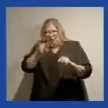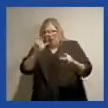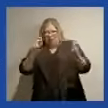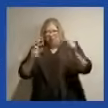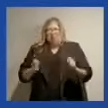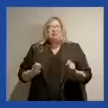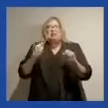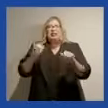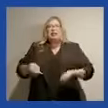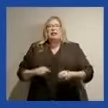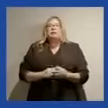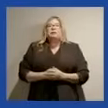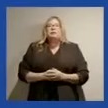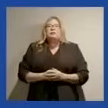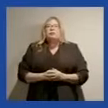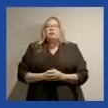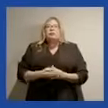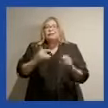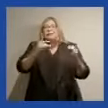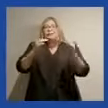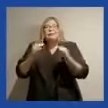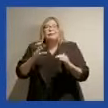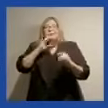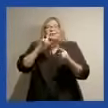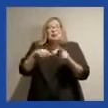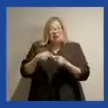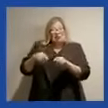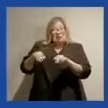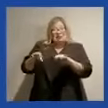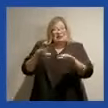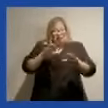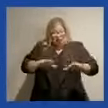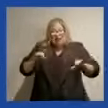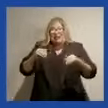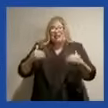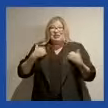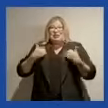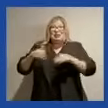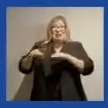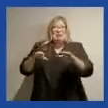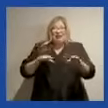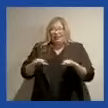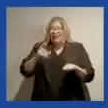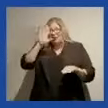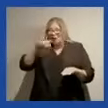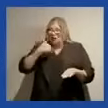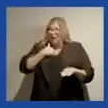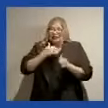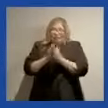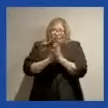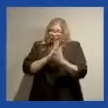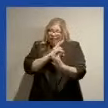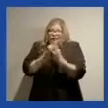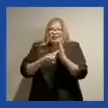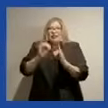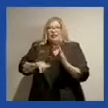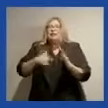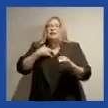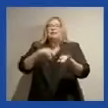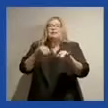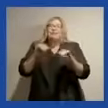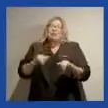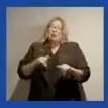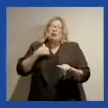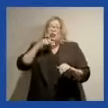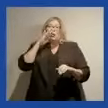we are. This is a passion project for me, as you know. We still have $4.1 plus billion in this, and